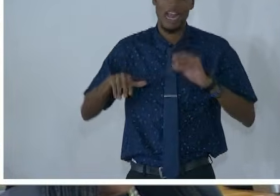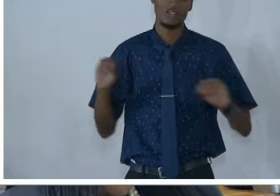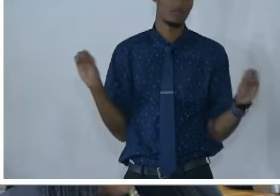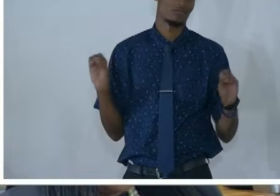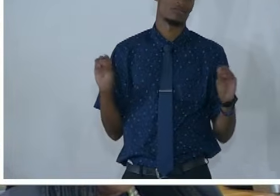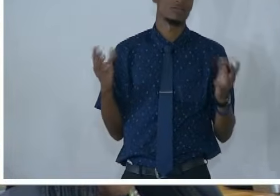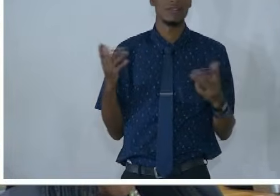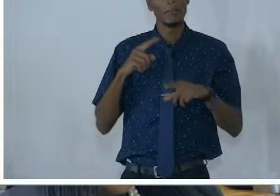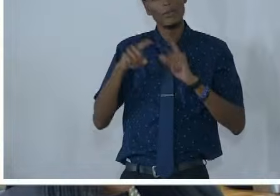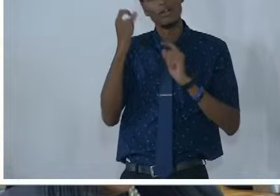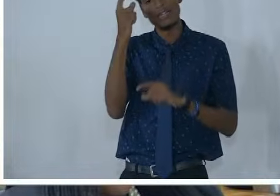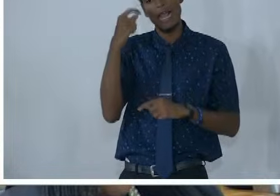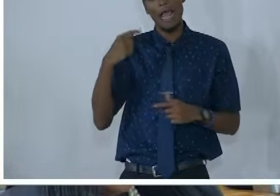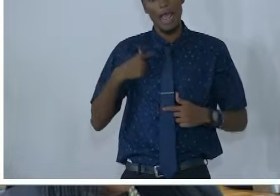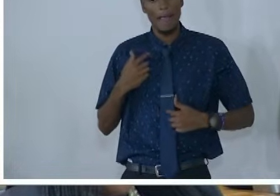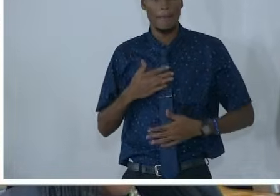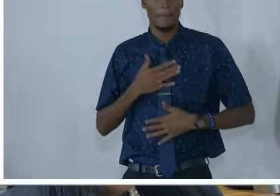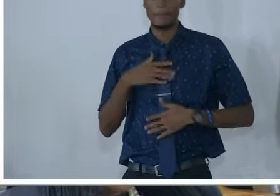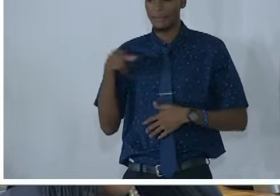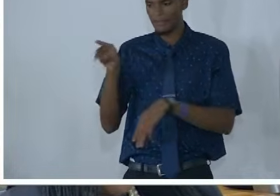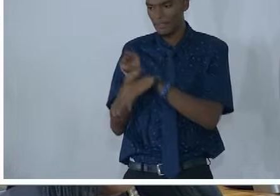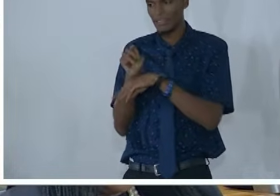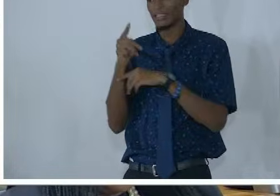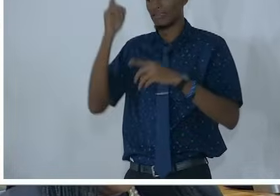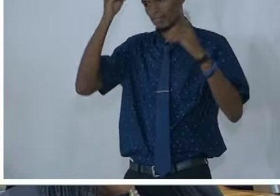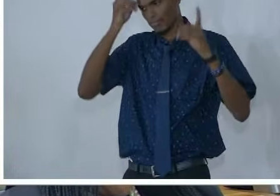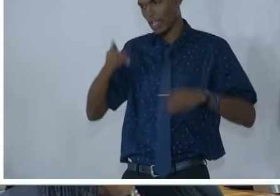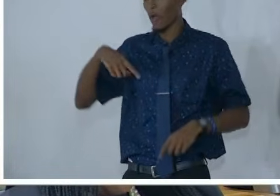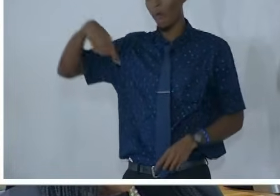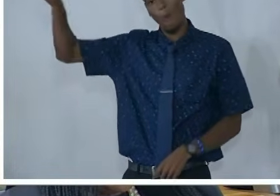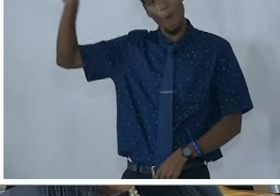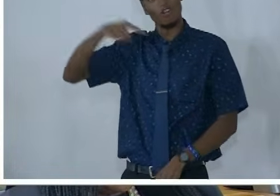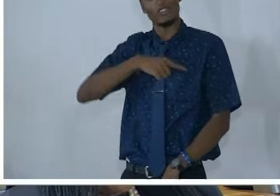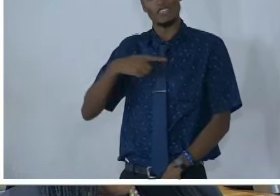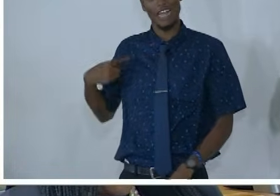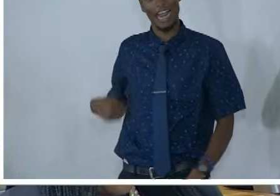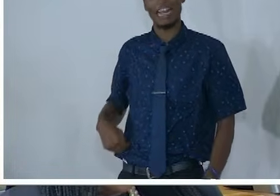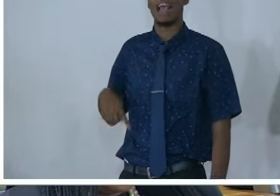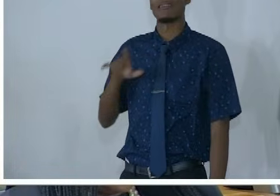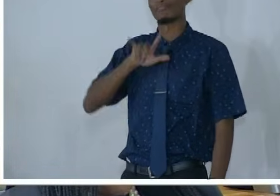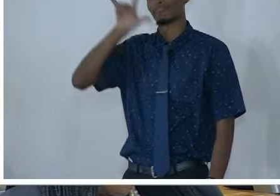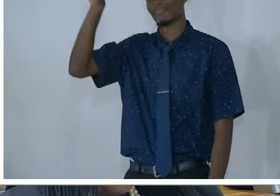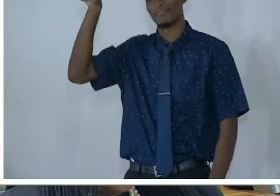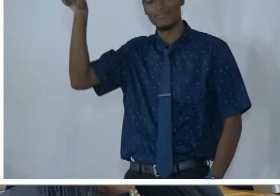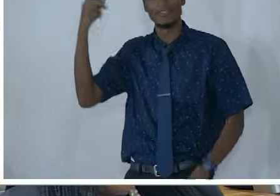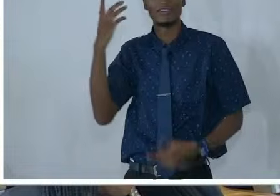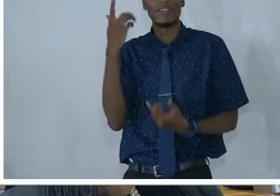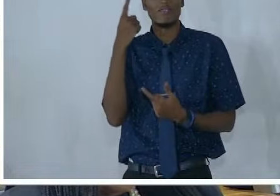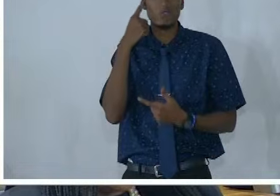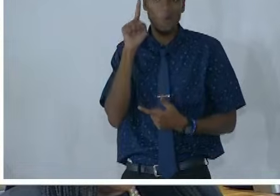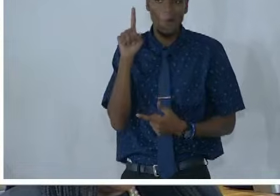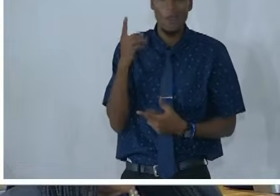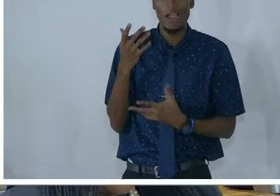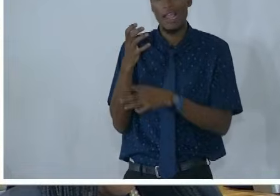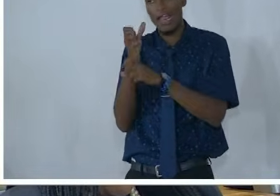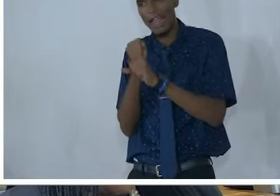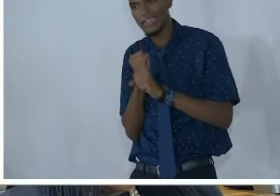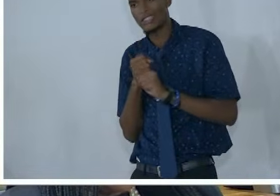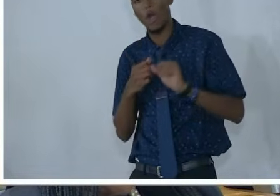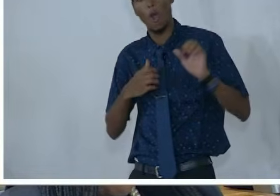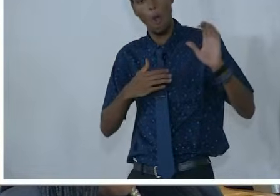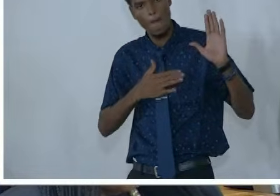to go to China in this instance to get a